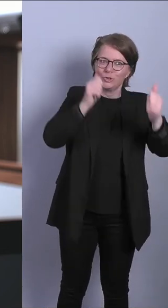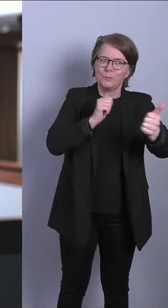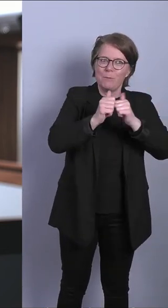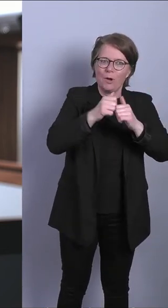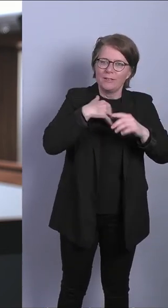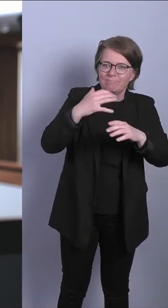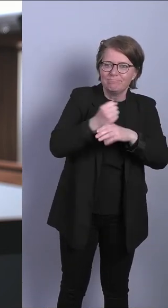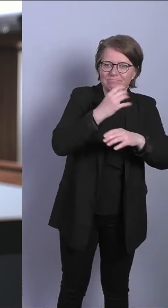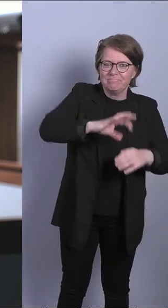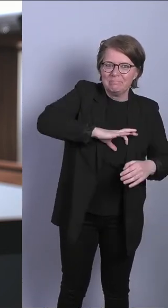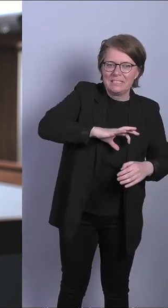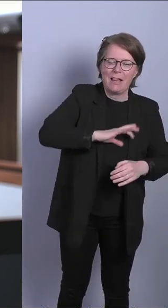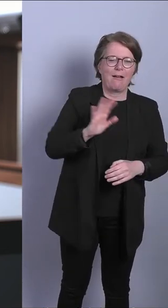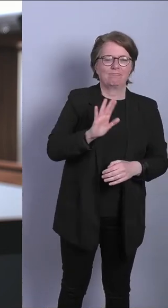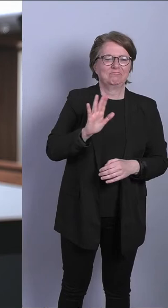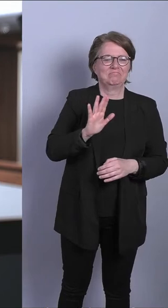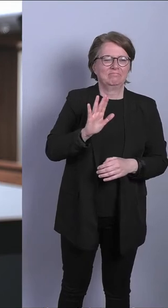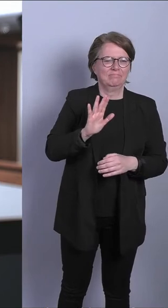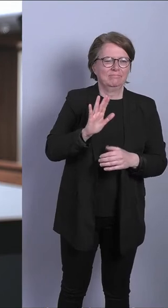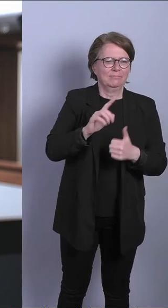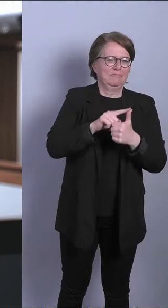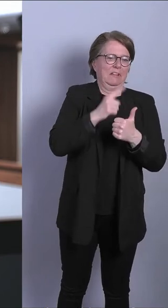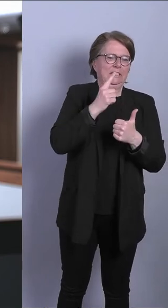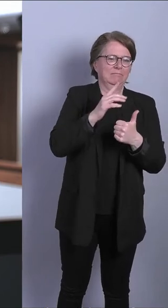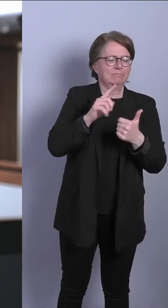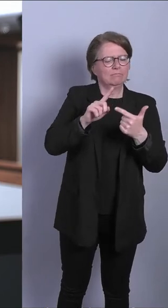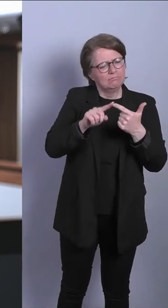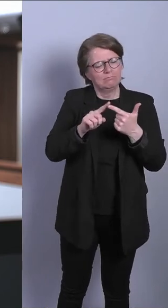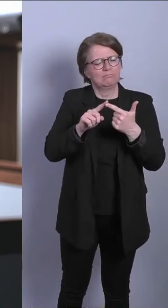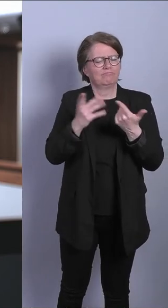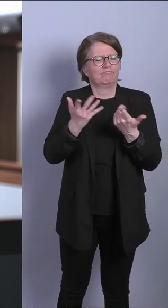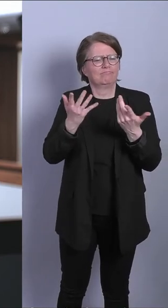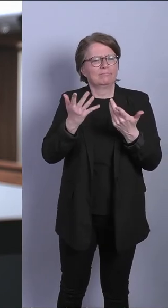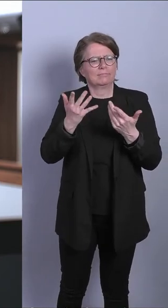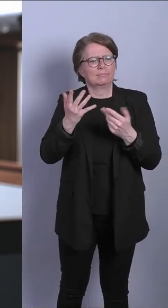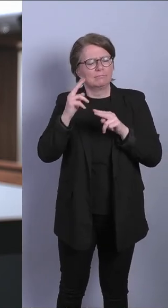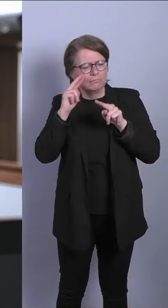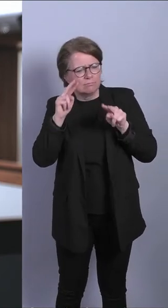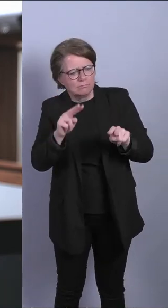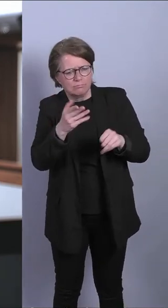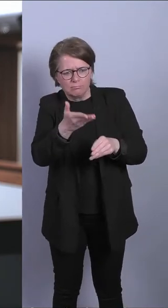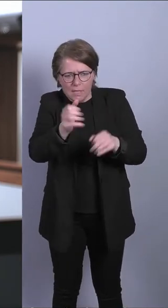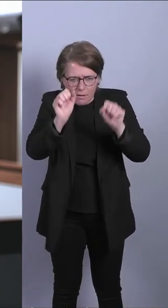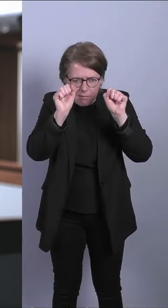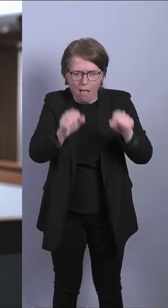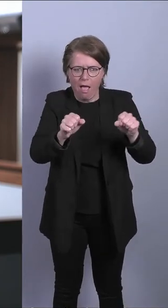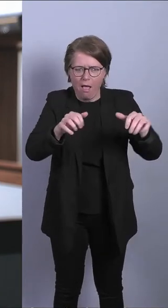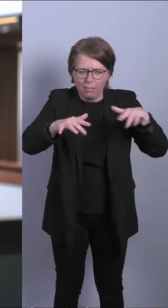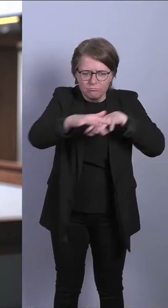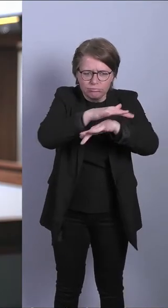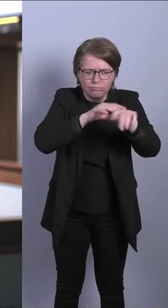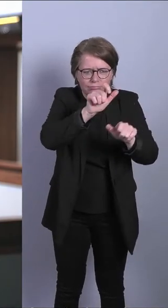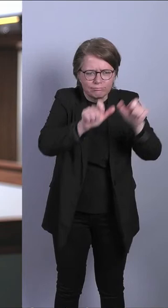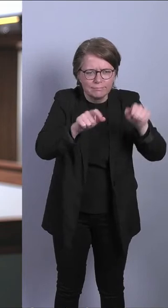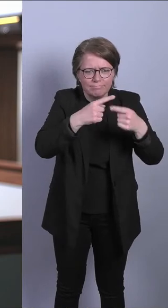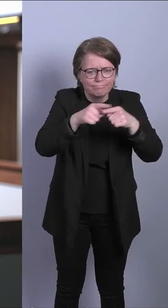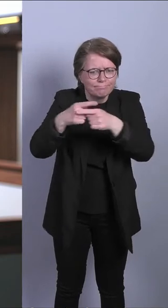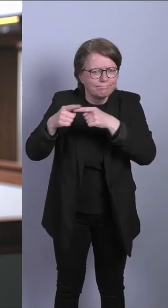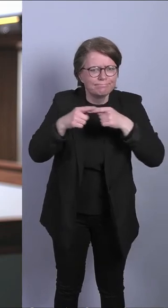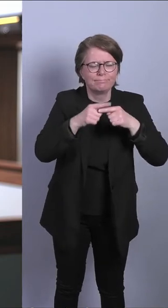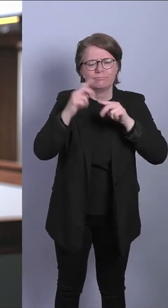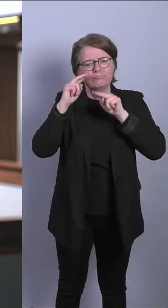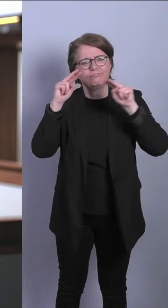Their top sporting performances will of course then take center stage, and they show us what participation in practice looks